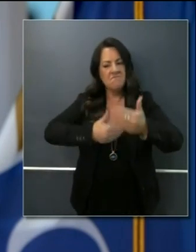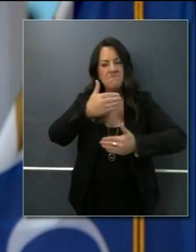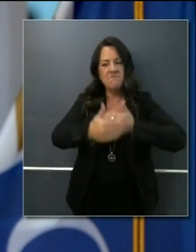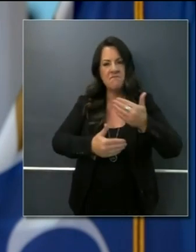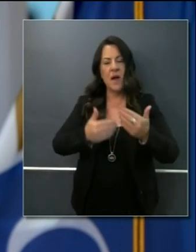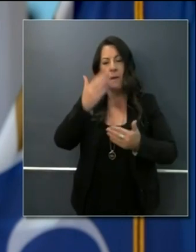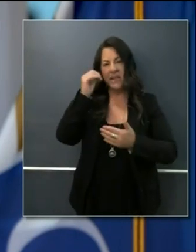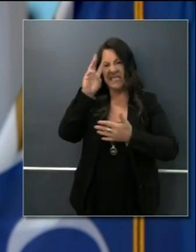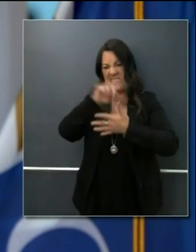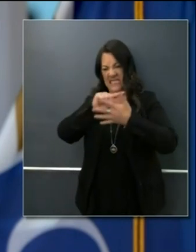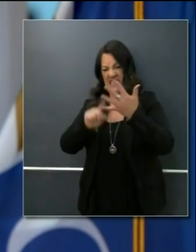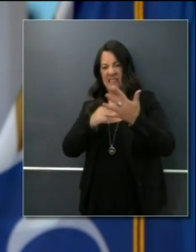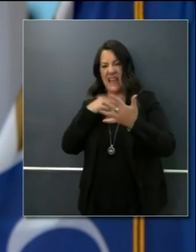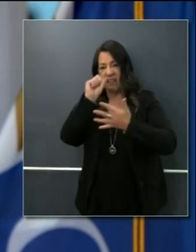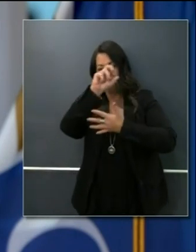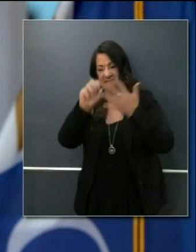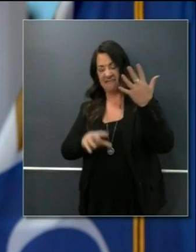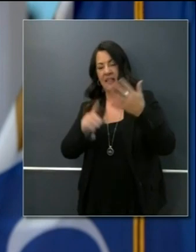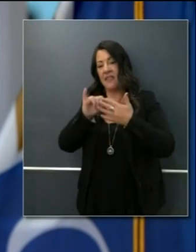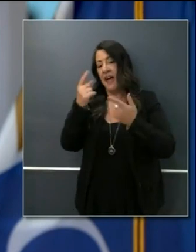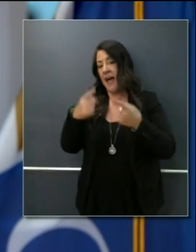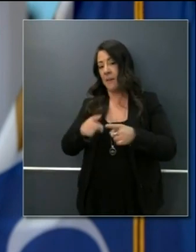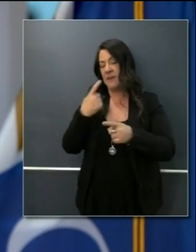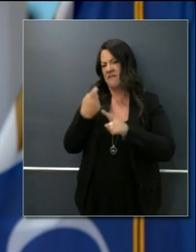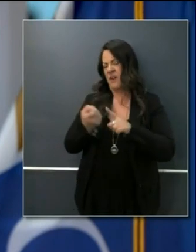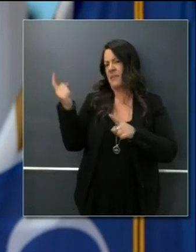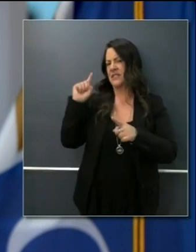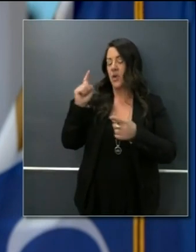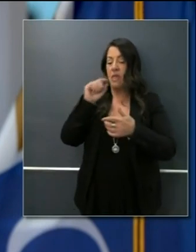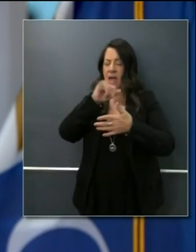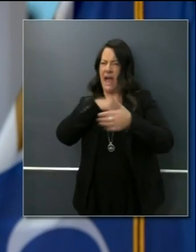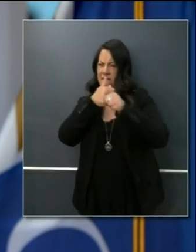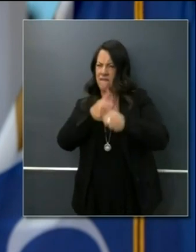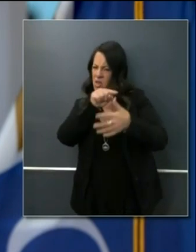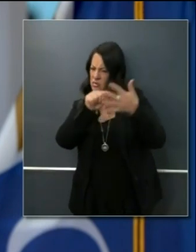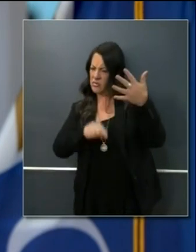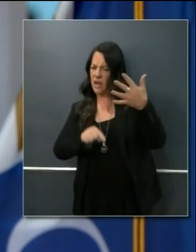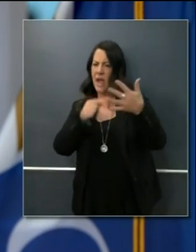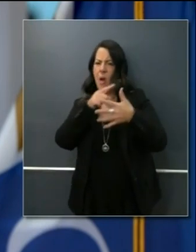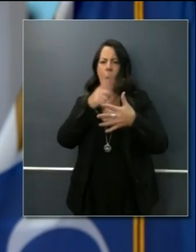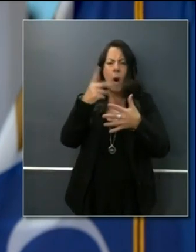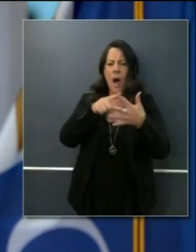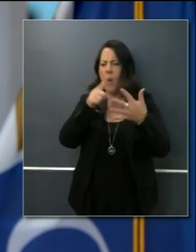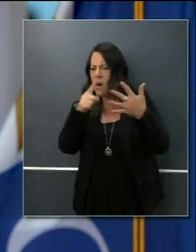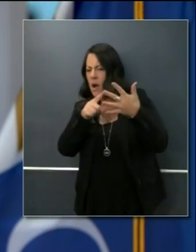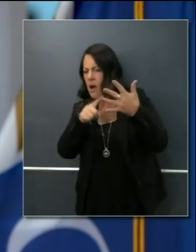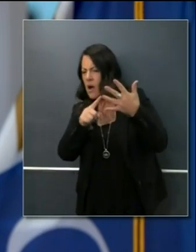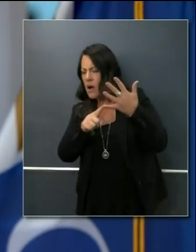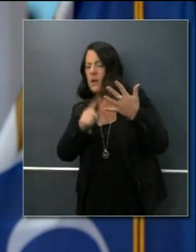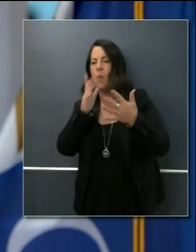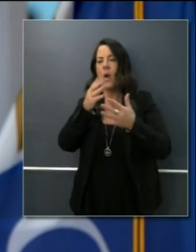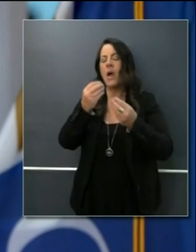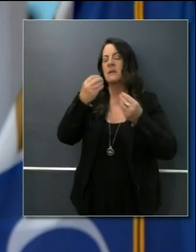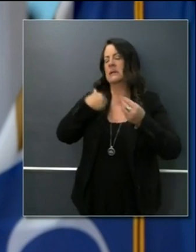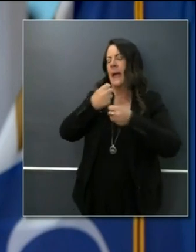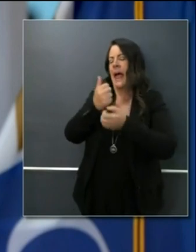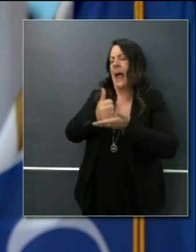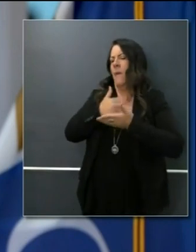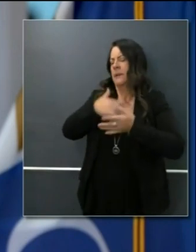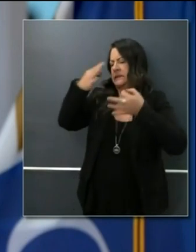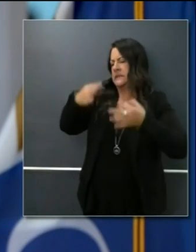these six indicators that will determine how quickly we toggle back, how quickly we make these modifications. Again, that's